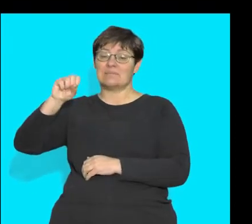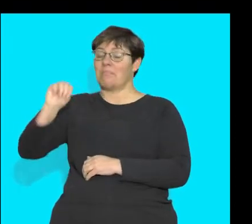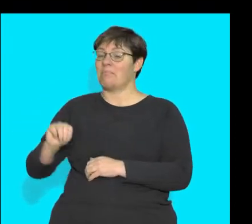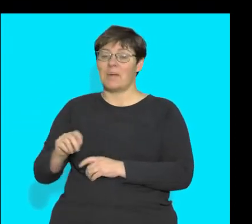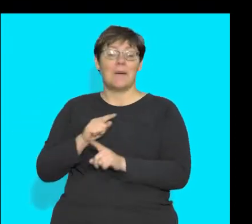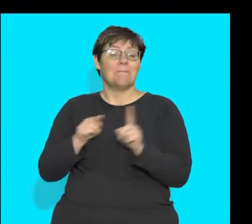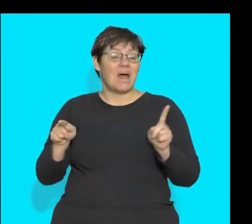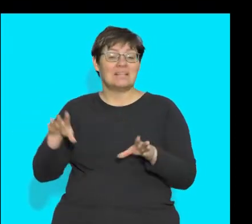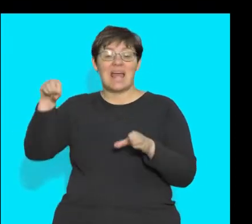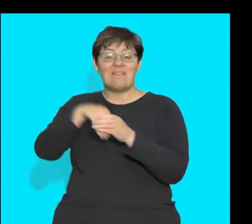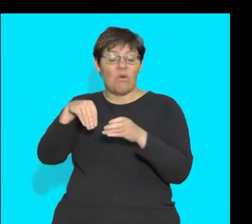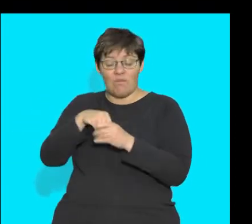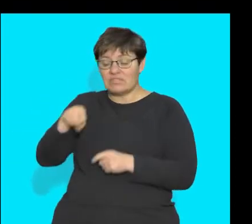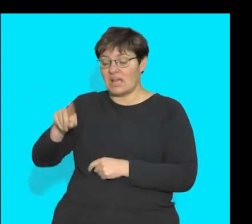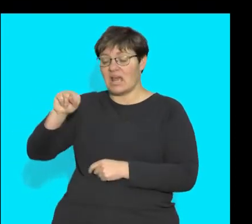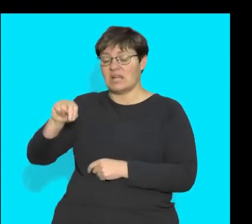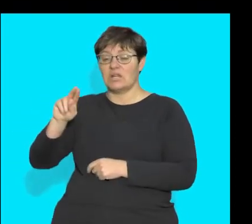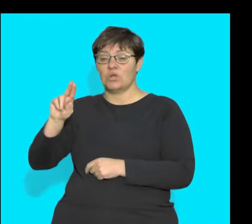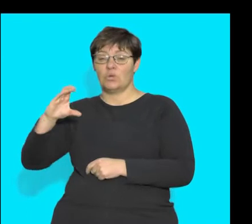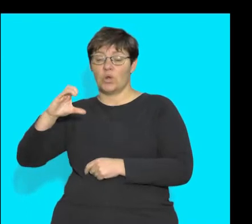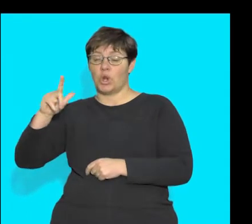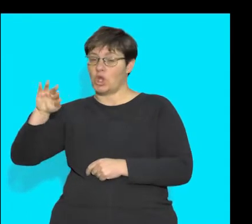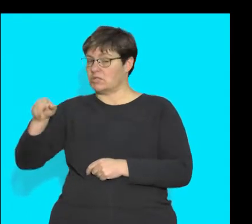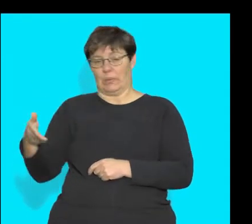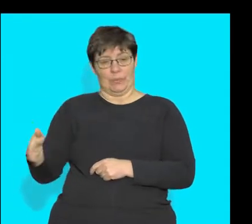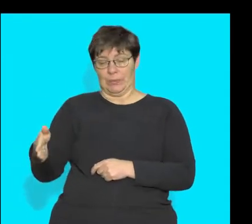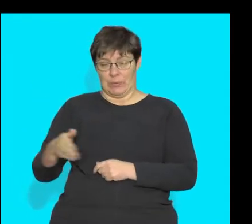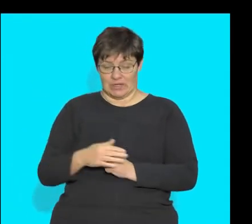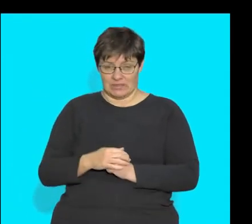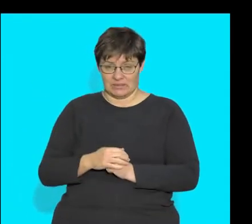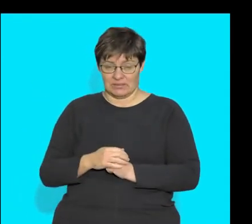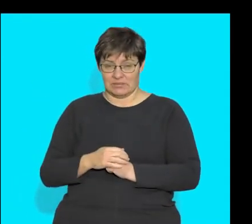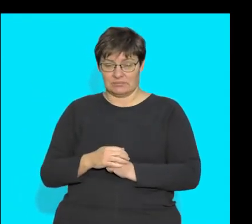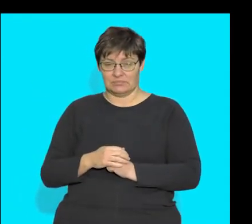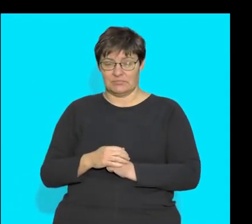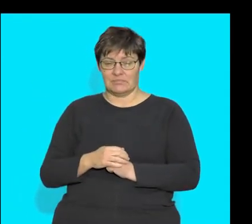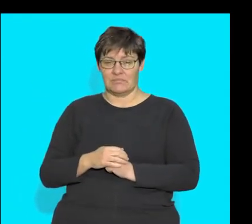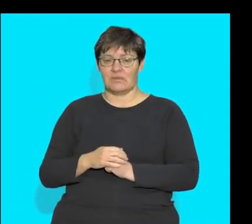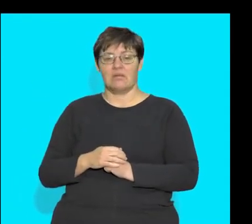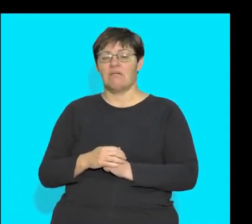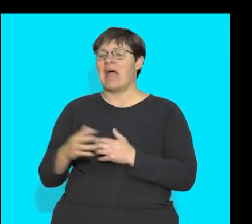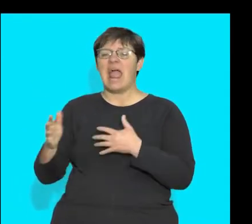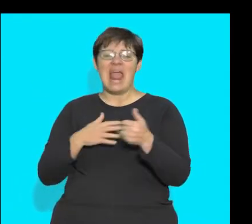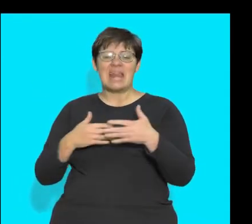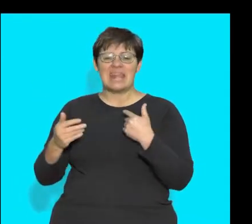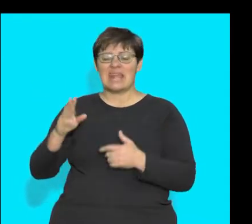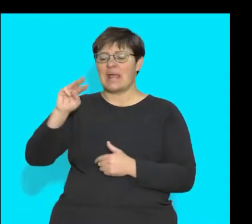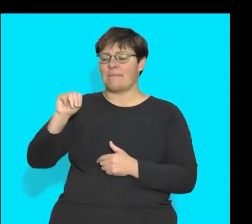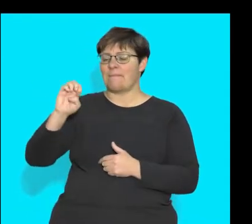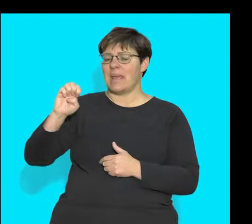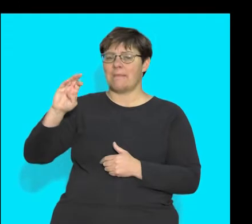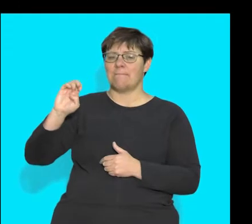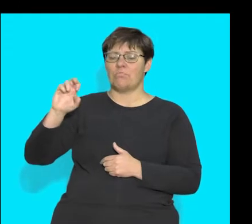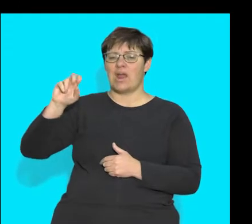but they do not have a nucleus, and that was very important, and they do not have, all right, any